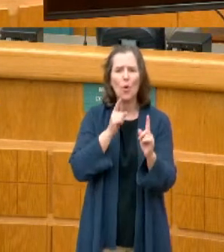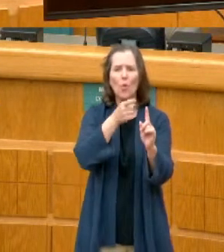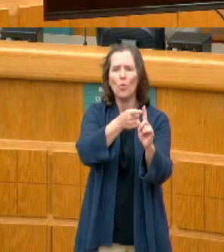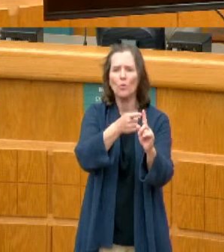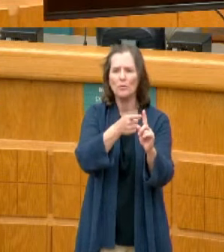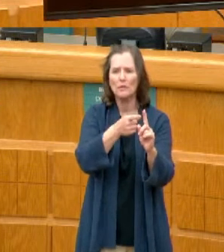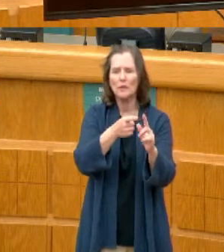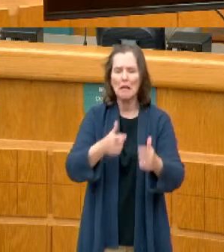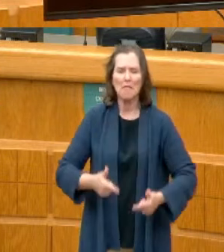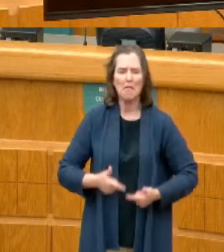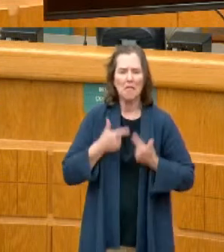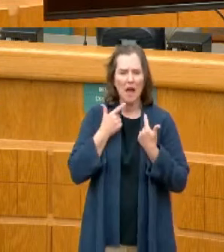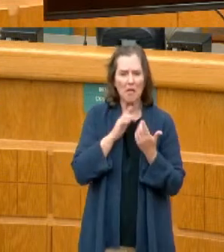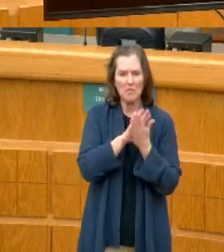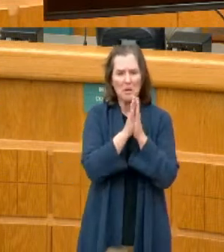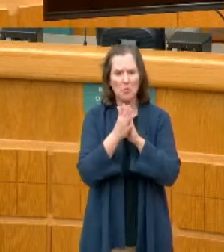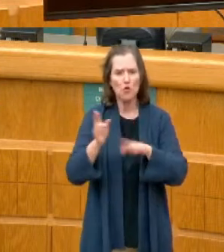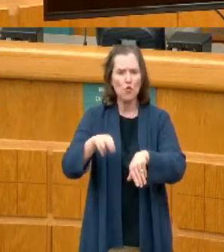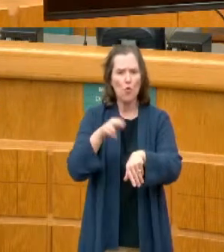normal.